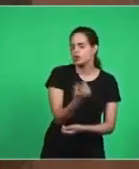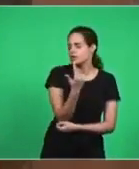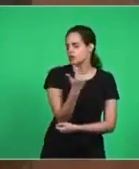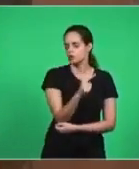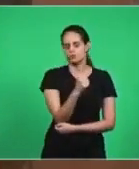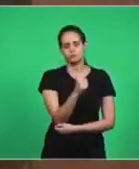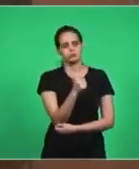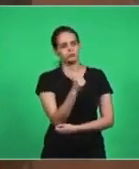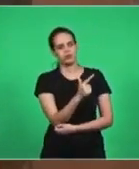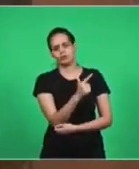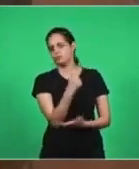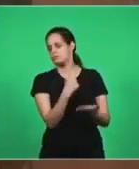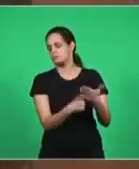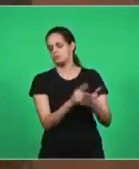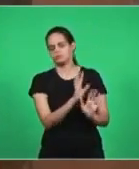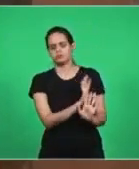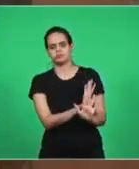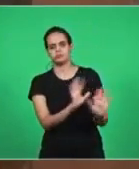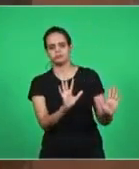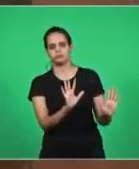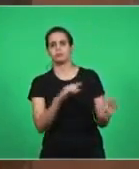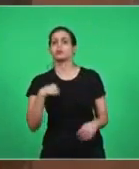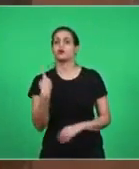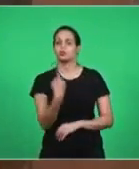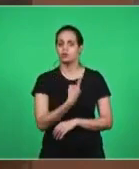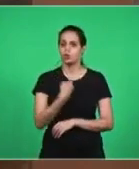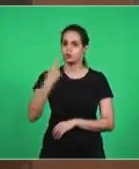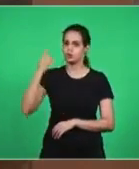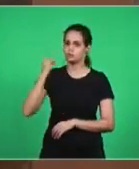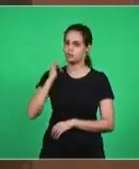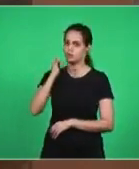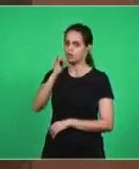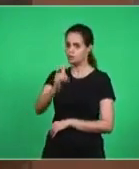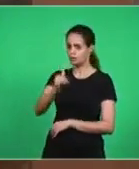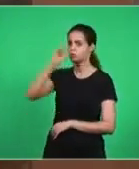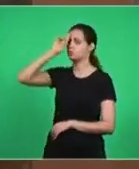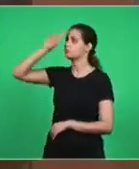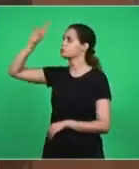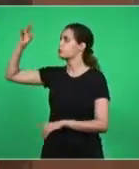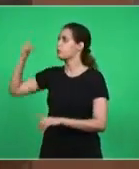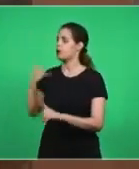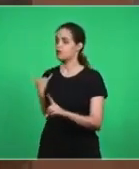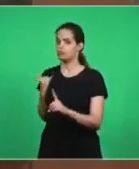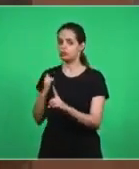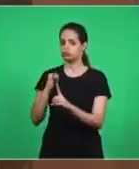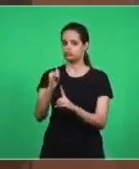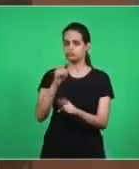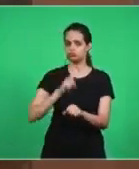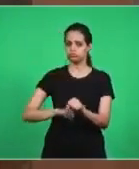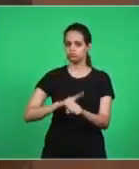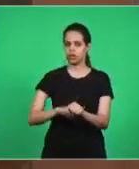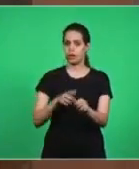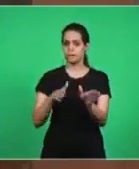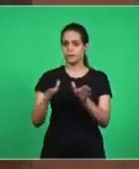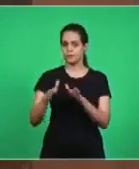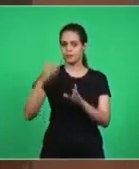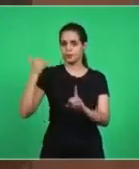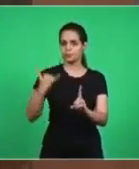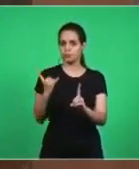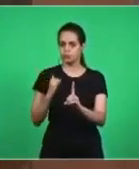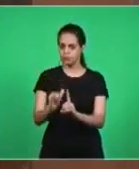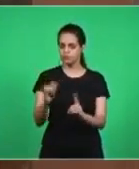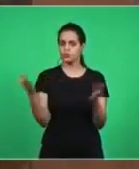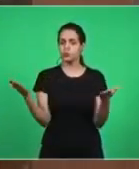are saying. We're speaking about what is being determined from his word for the prophetic moment in which we're